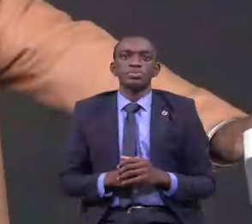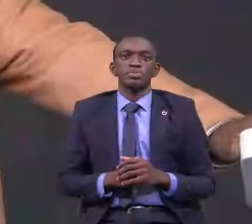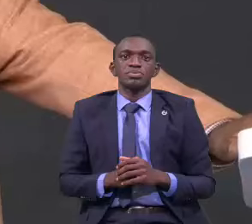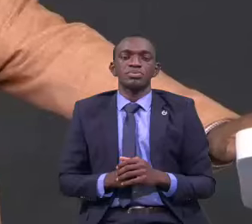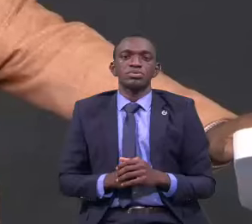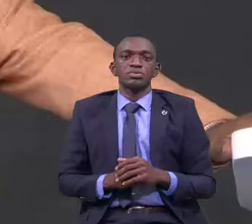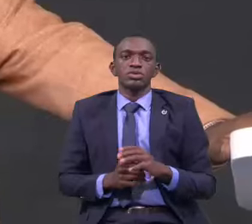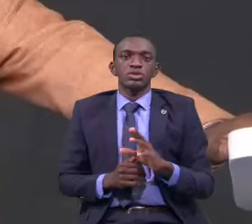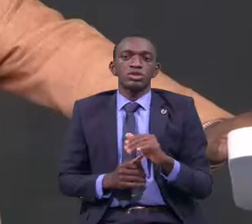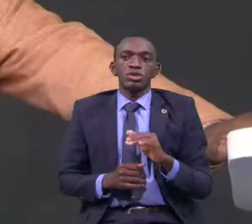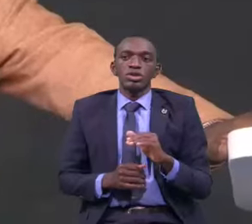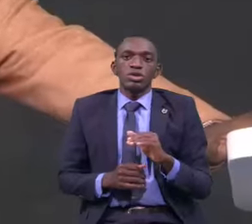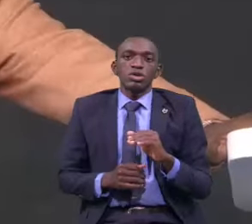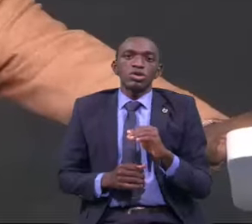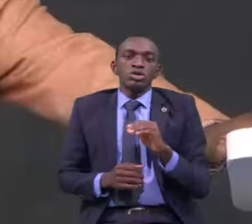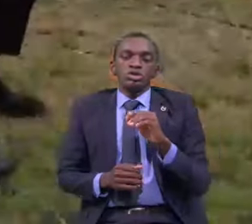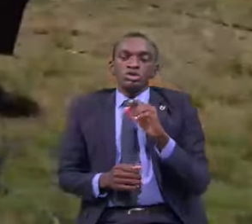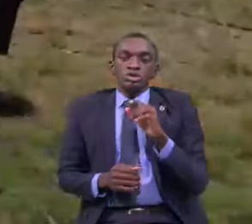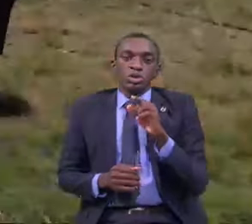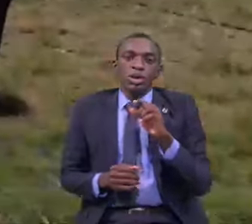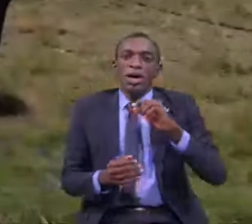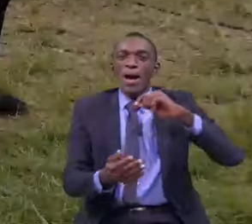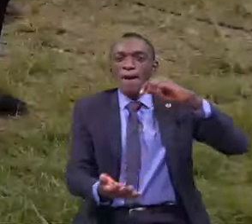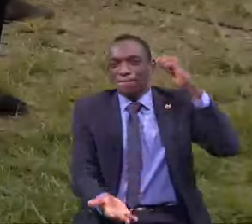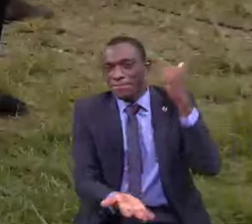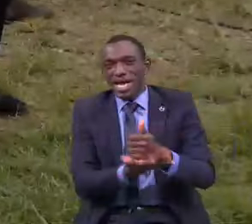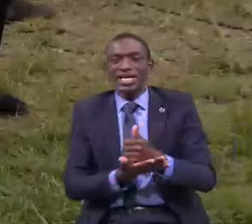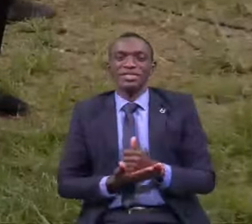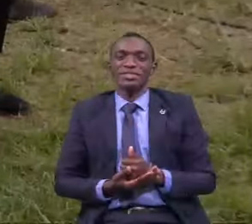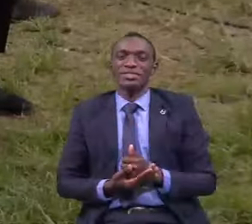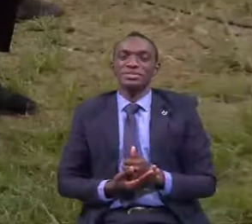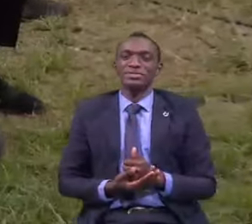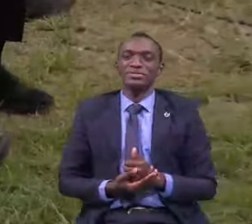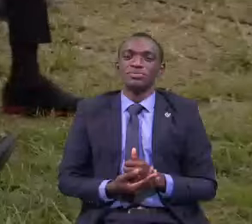Go to the Mondays. Amen.